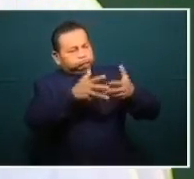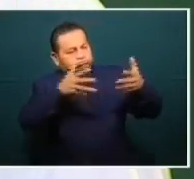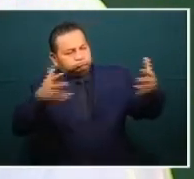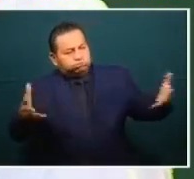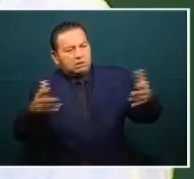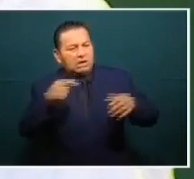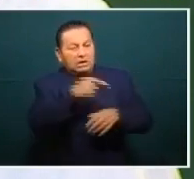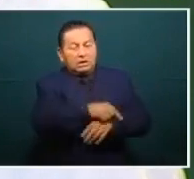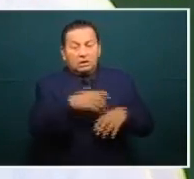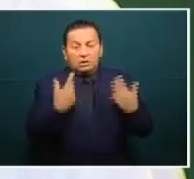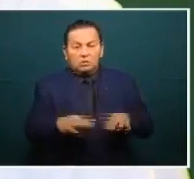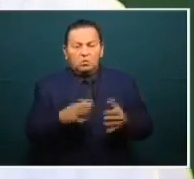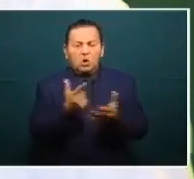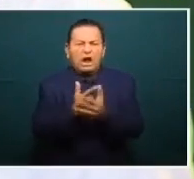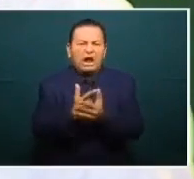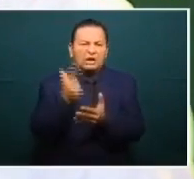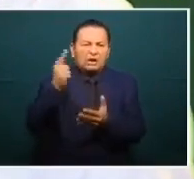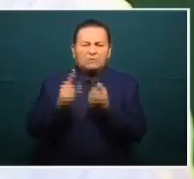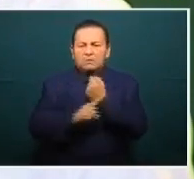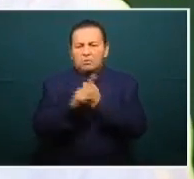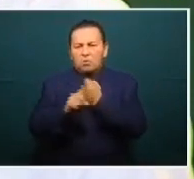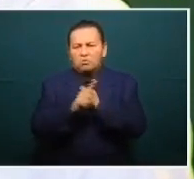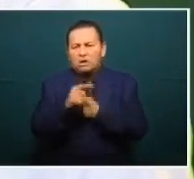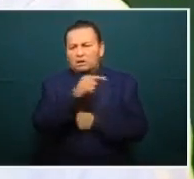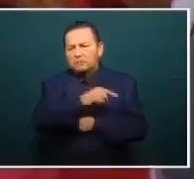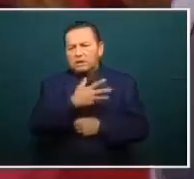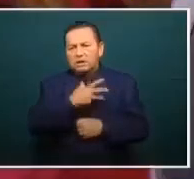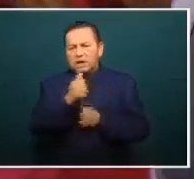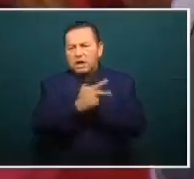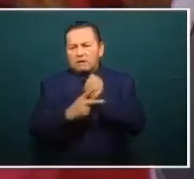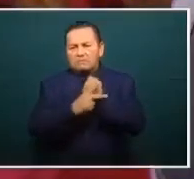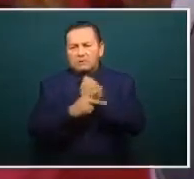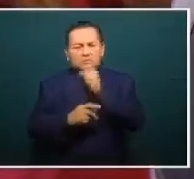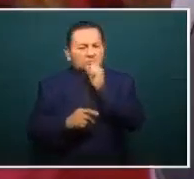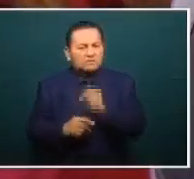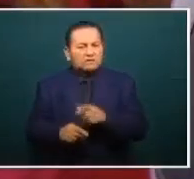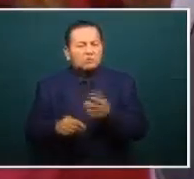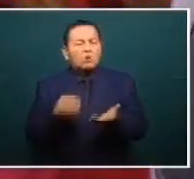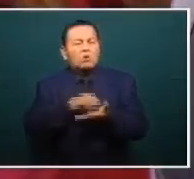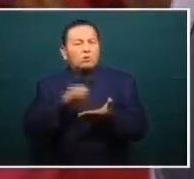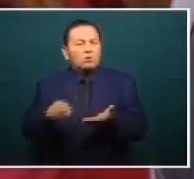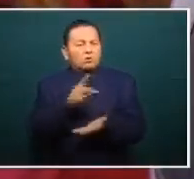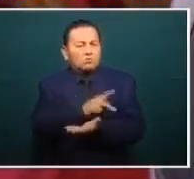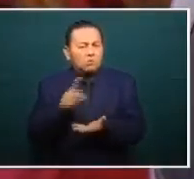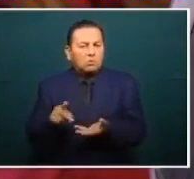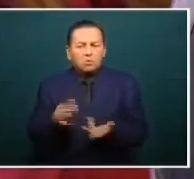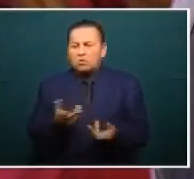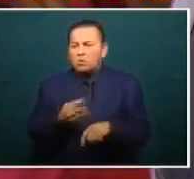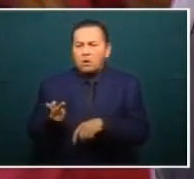They have to take into account the magnitude of the phenomenon, how bad the conflict is,